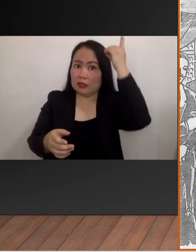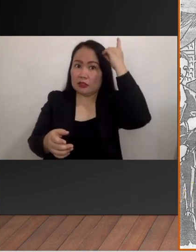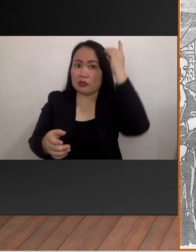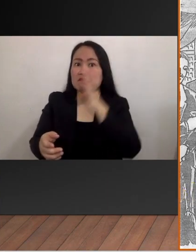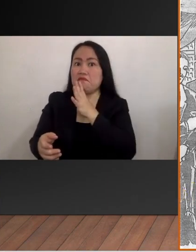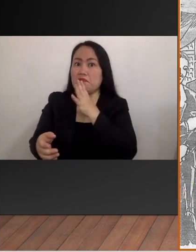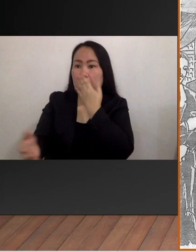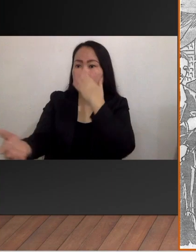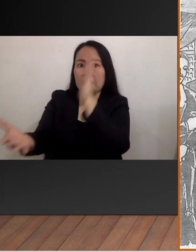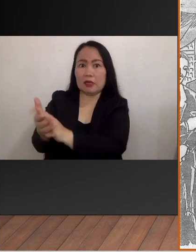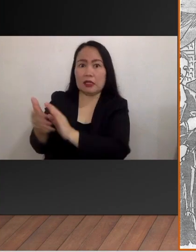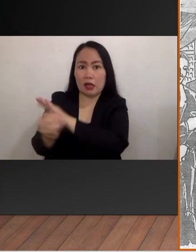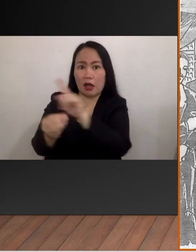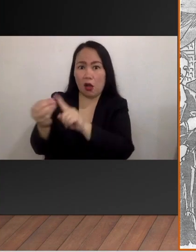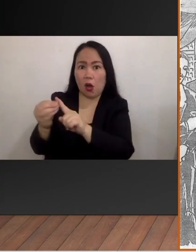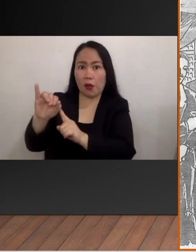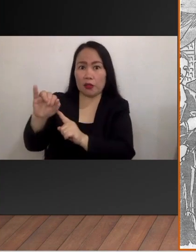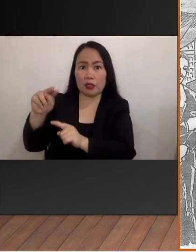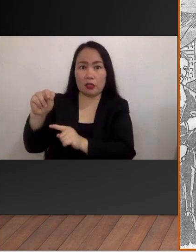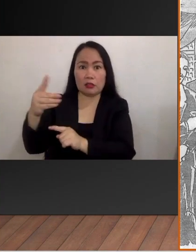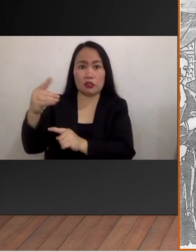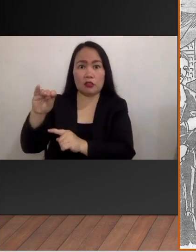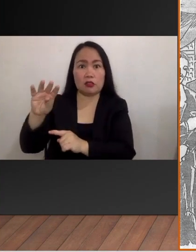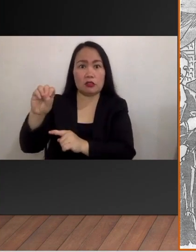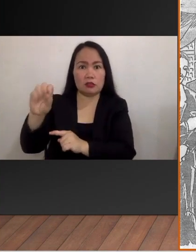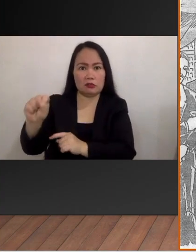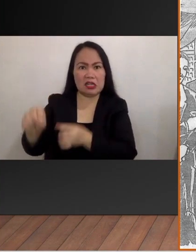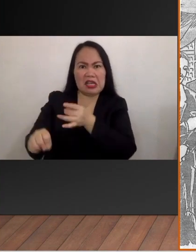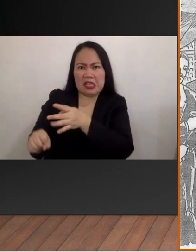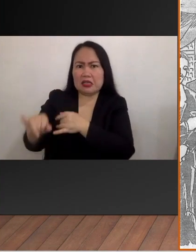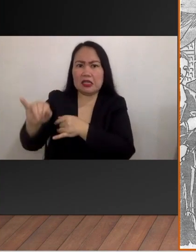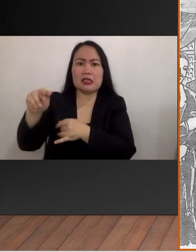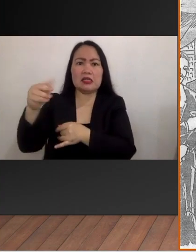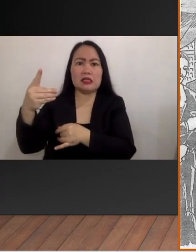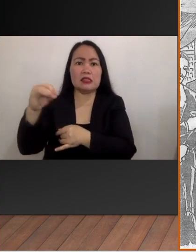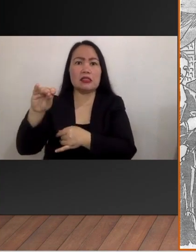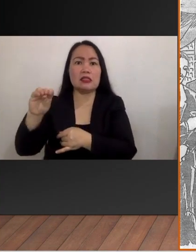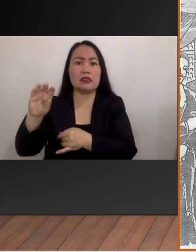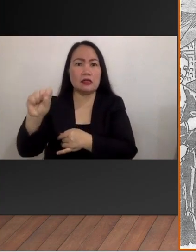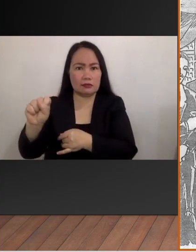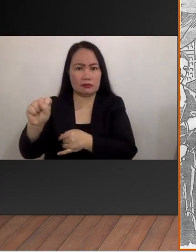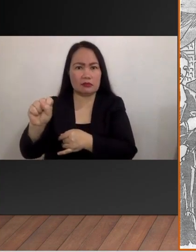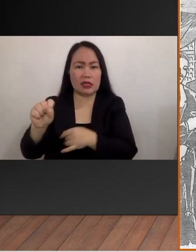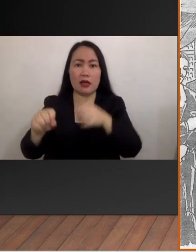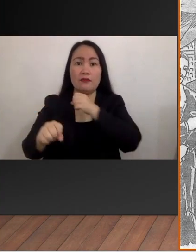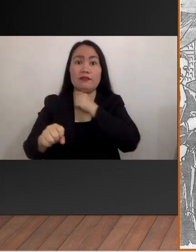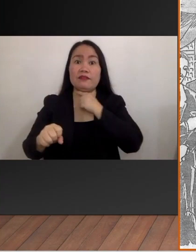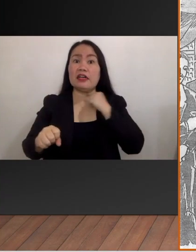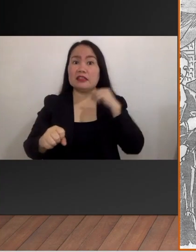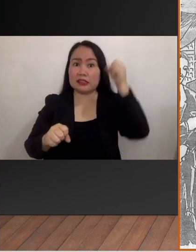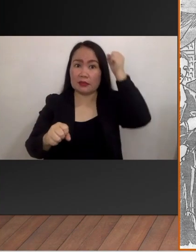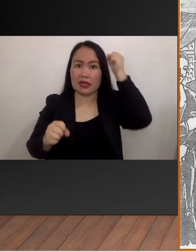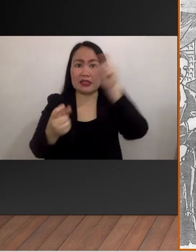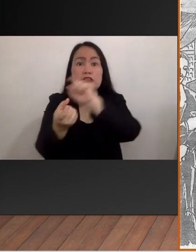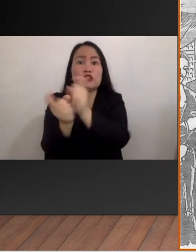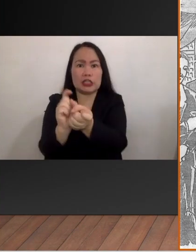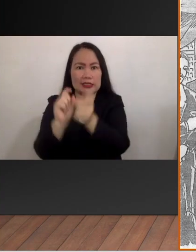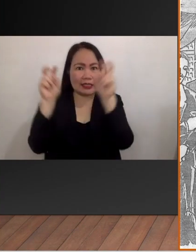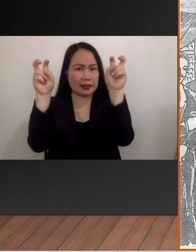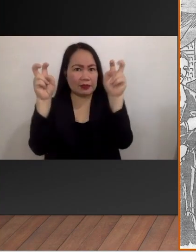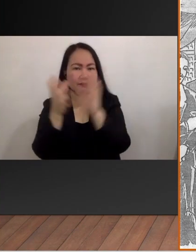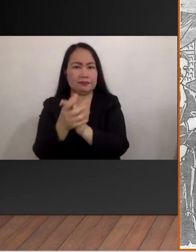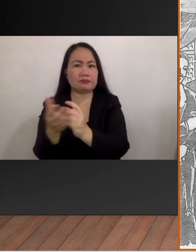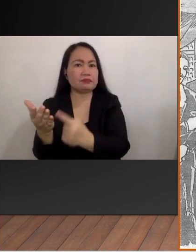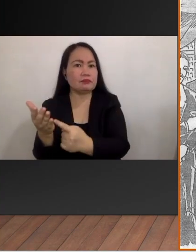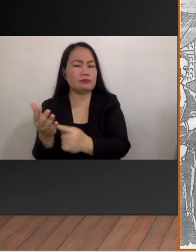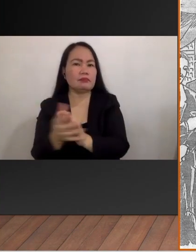the Indios. He despised them, and Father Sibayla changed the topic. The